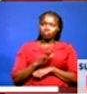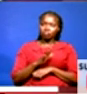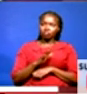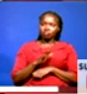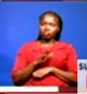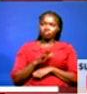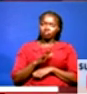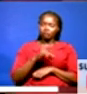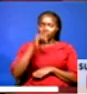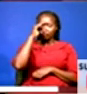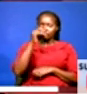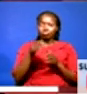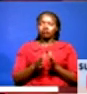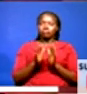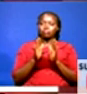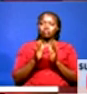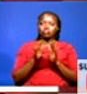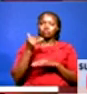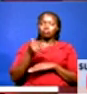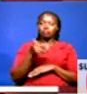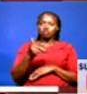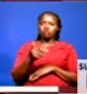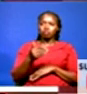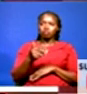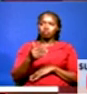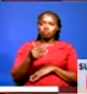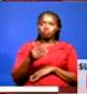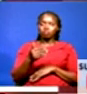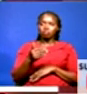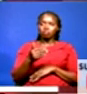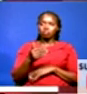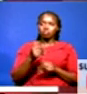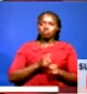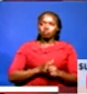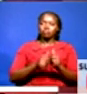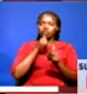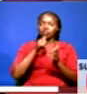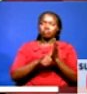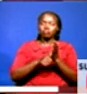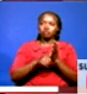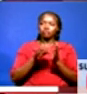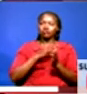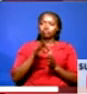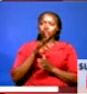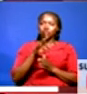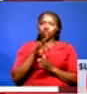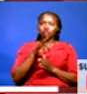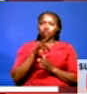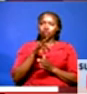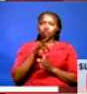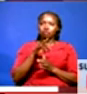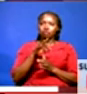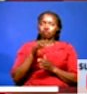dignified manner, always abiding by the letter and spirit of the treaty for the